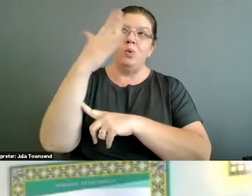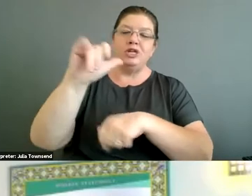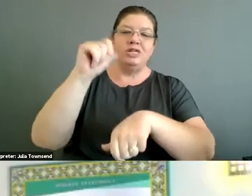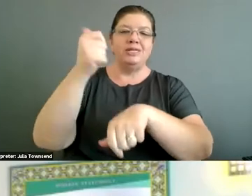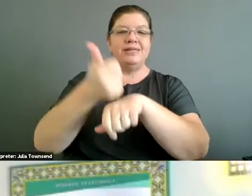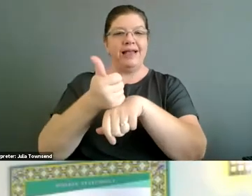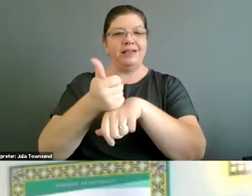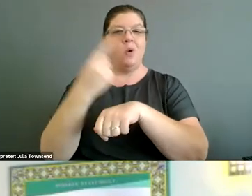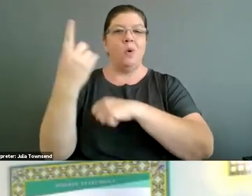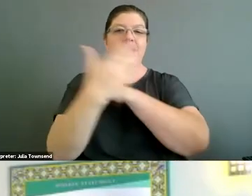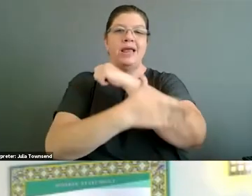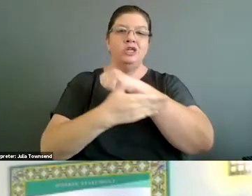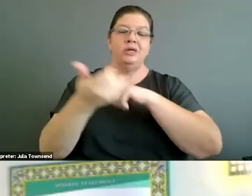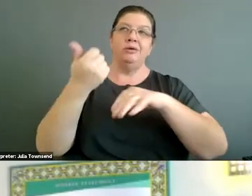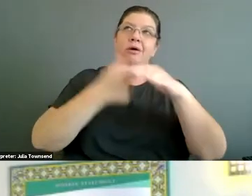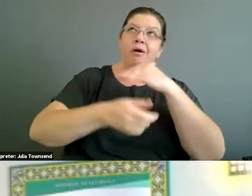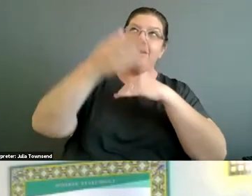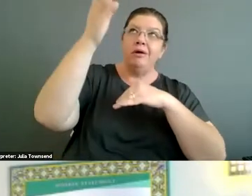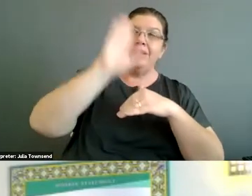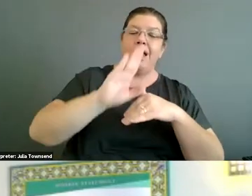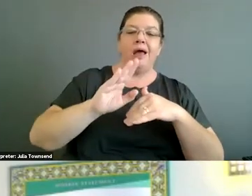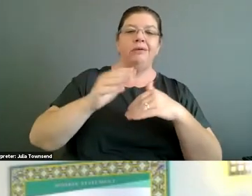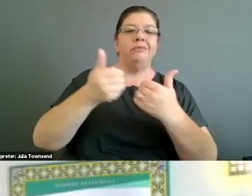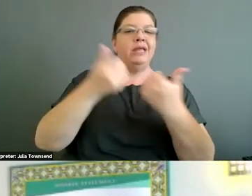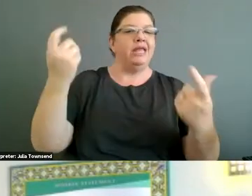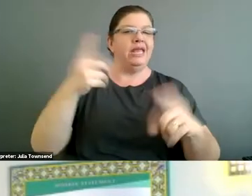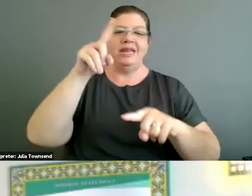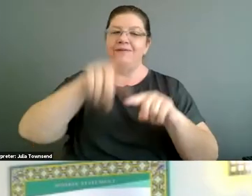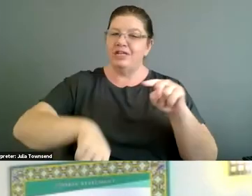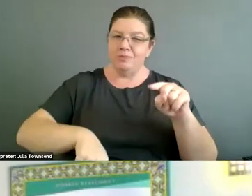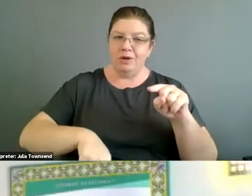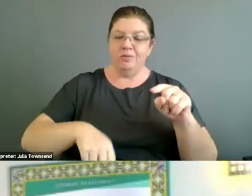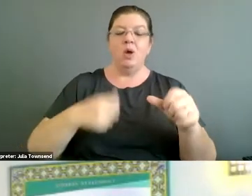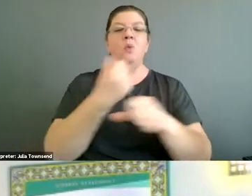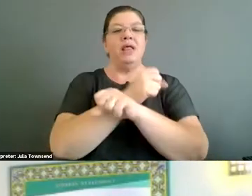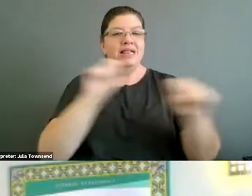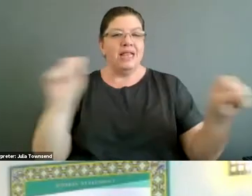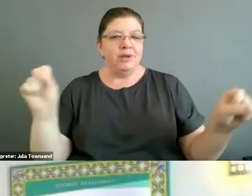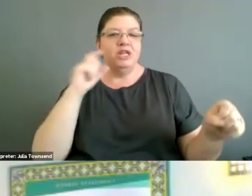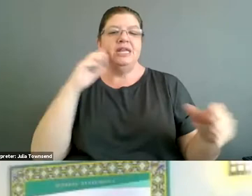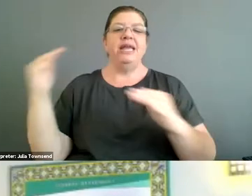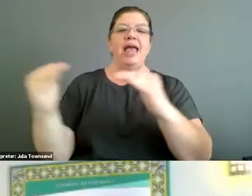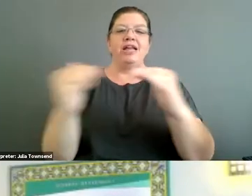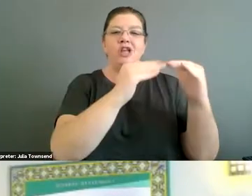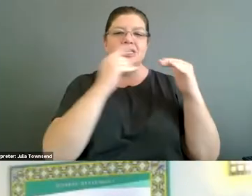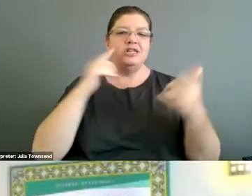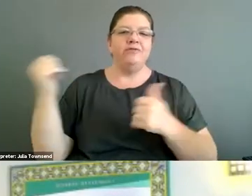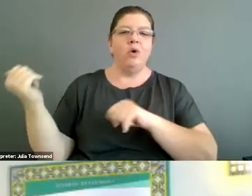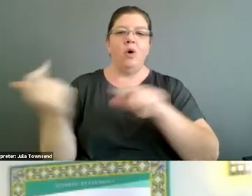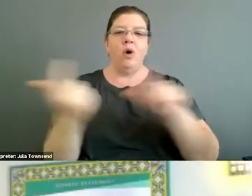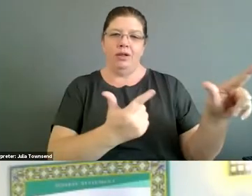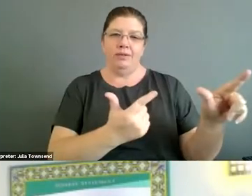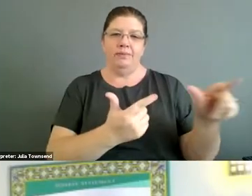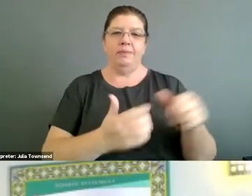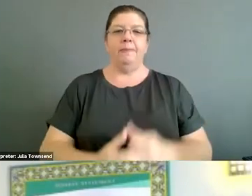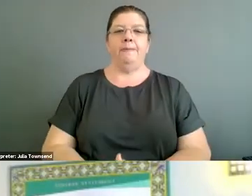it stands, one nation, under God, indivisible, with liberty and justice for